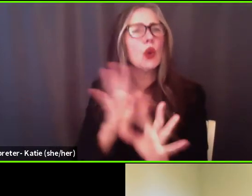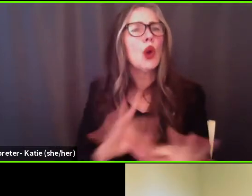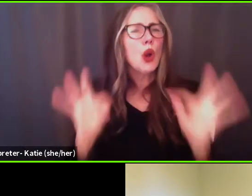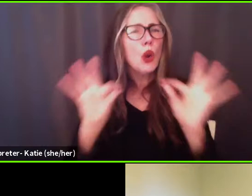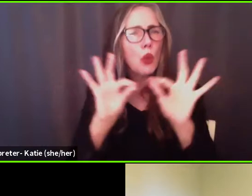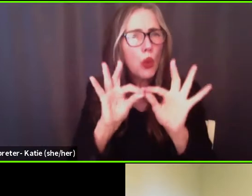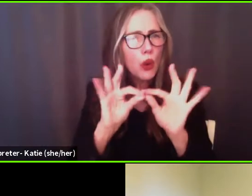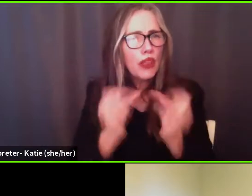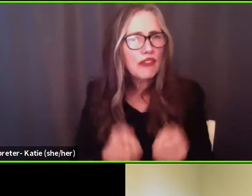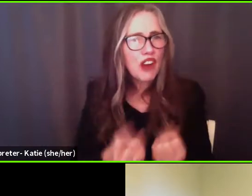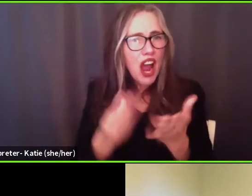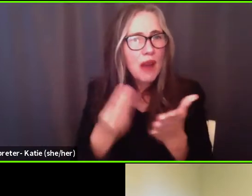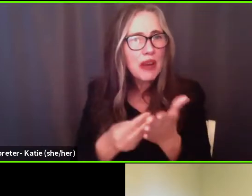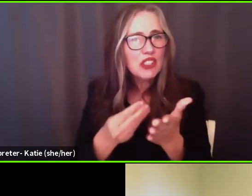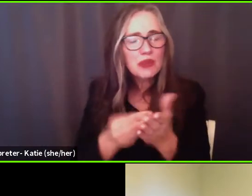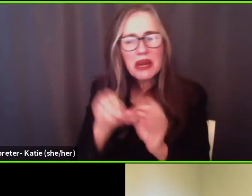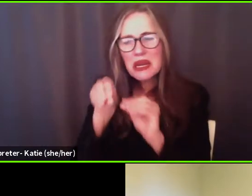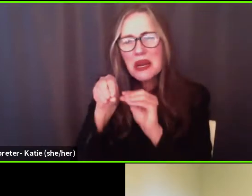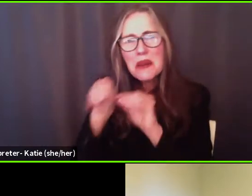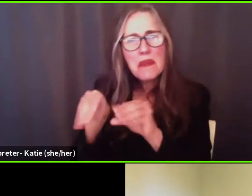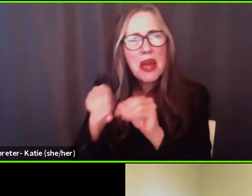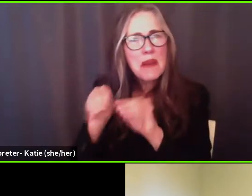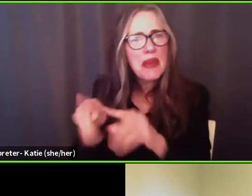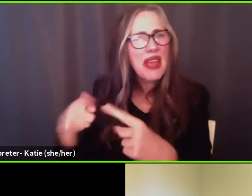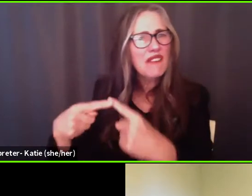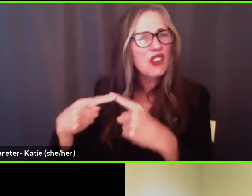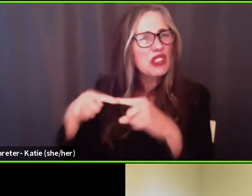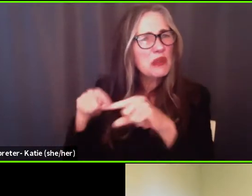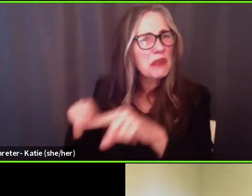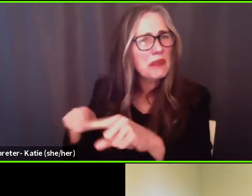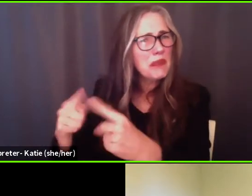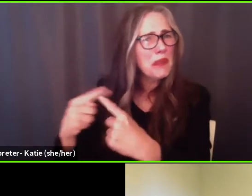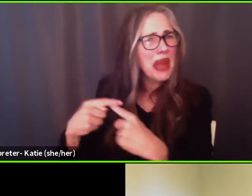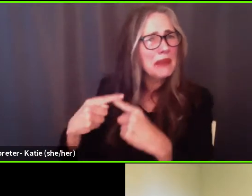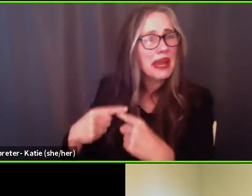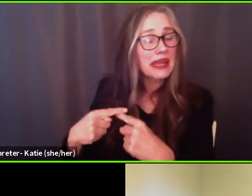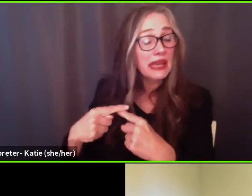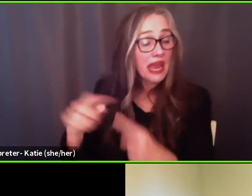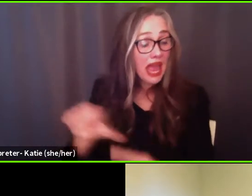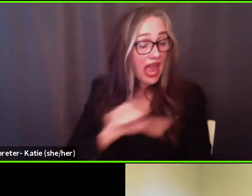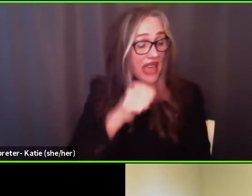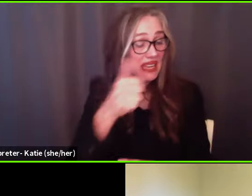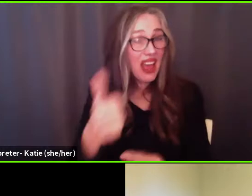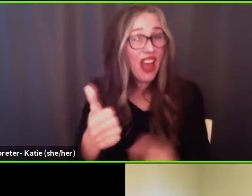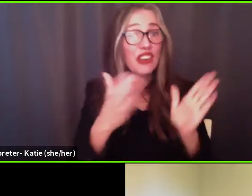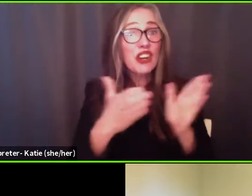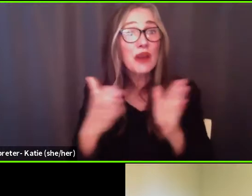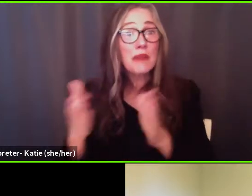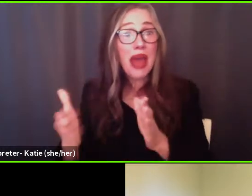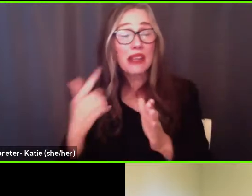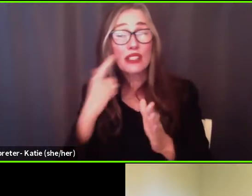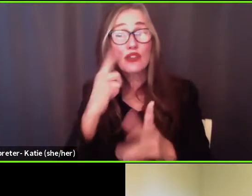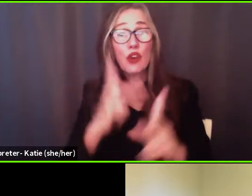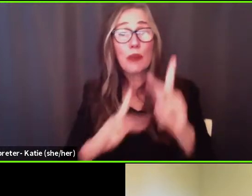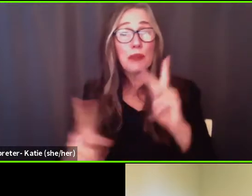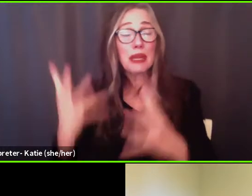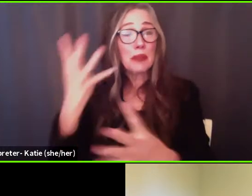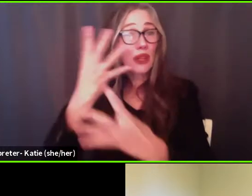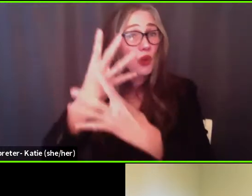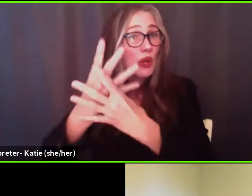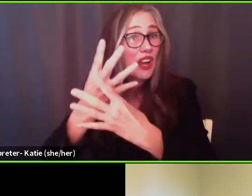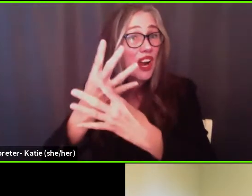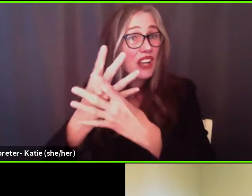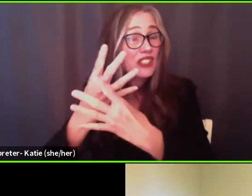understanding sort of redlining and and other patterns of carcerality that may be larger than putting being put into an institution